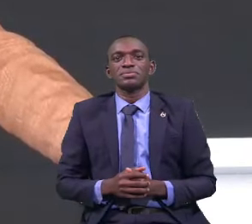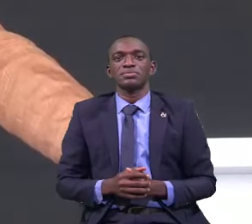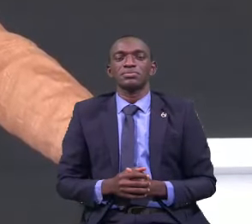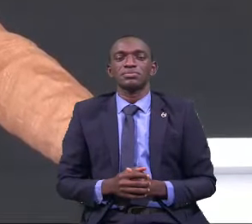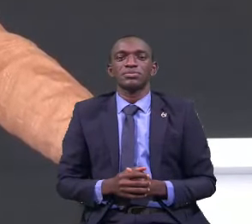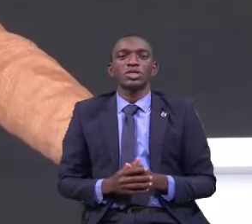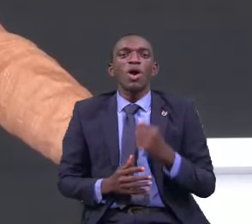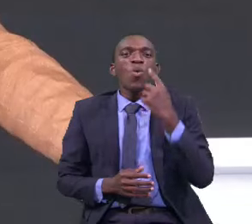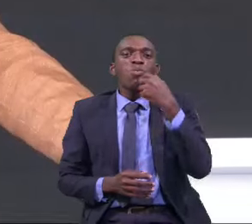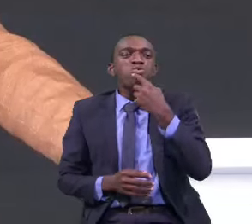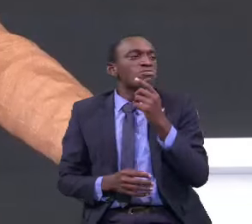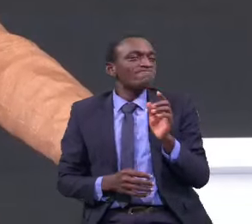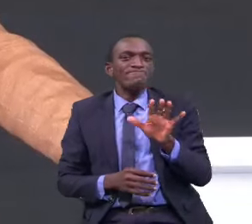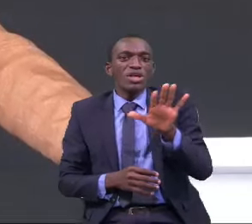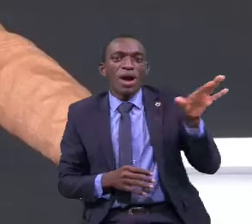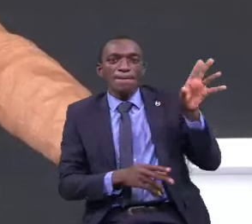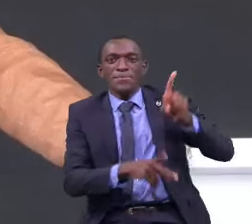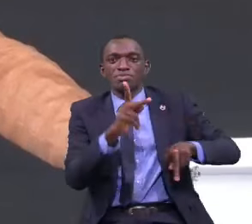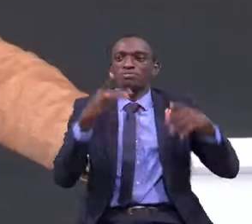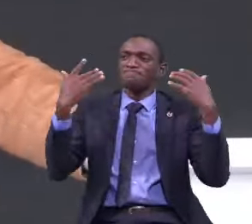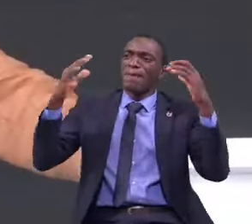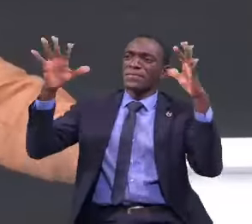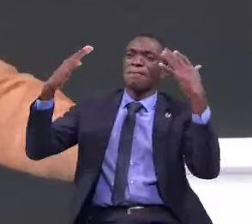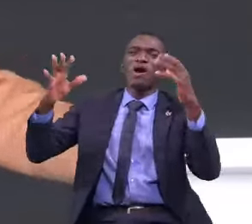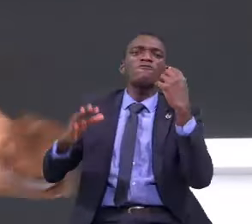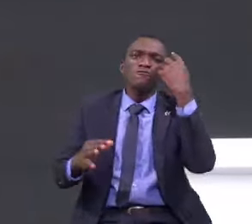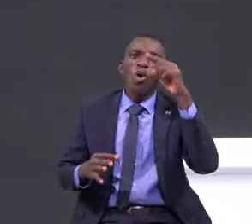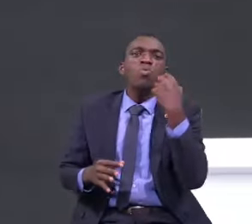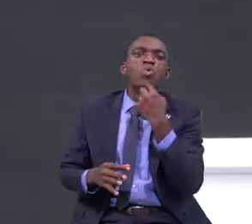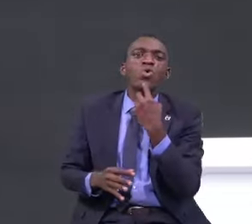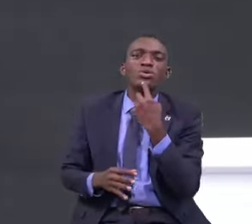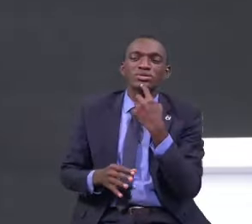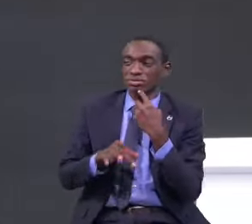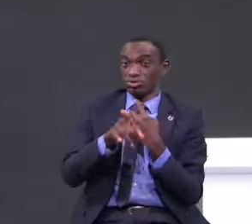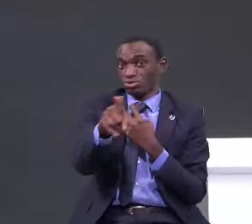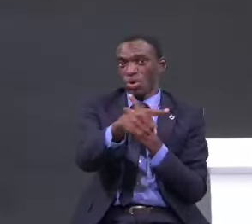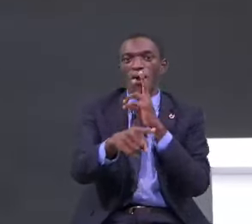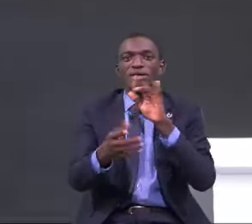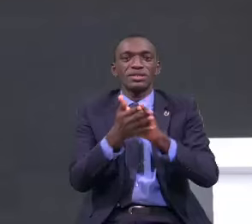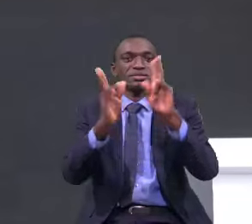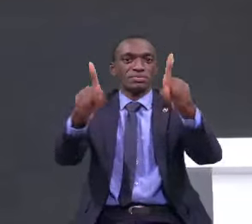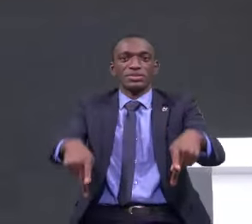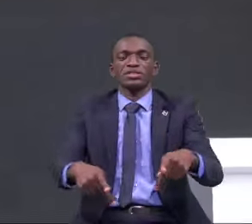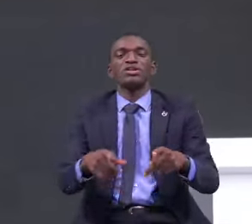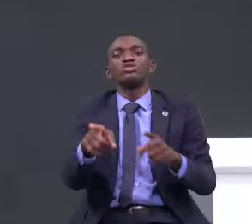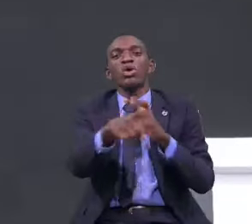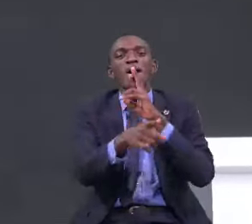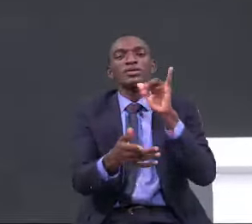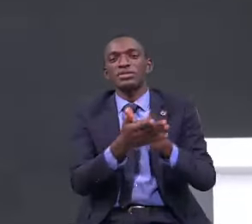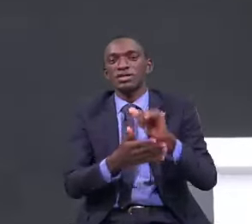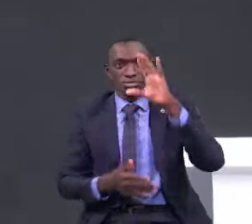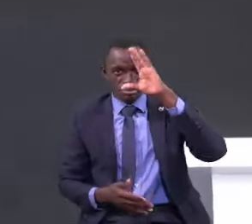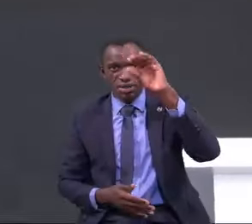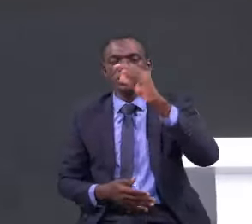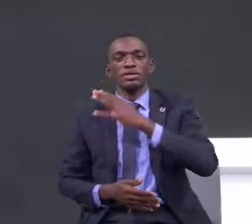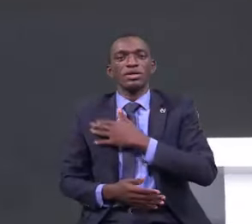Who are they going to clap for? You are the man. You are the woman. You